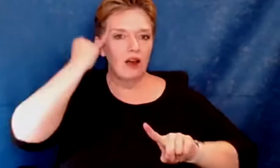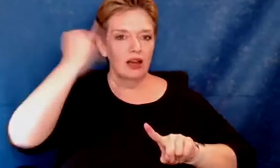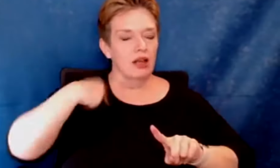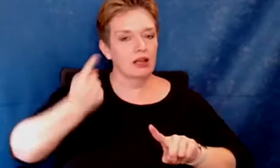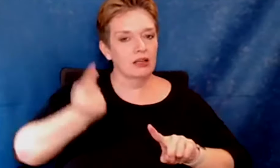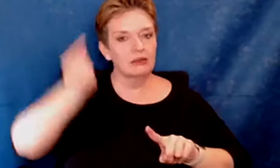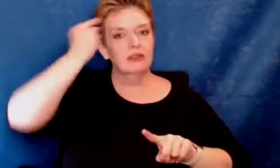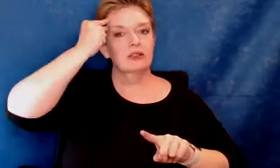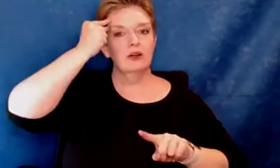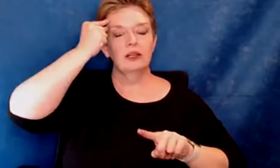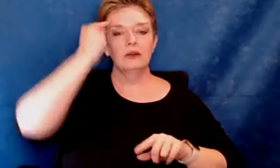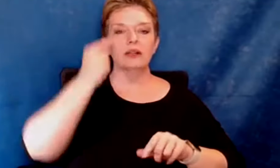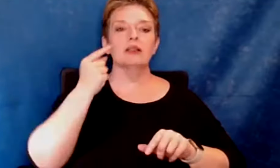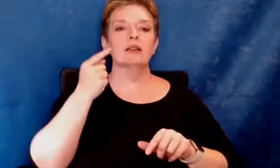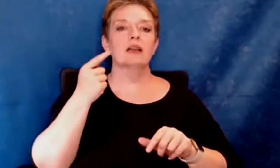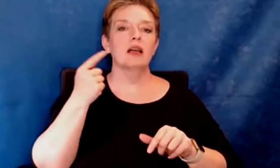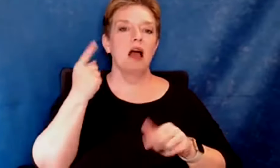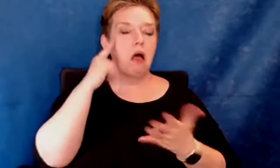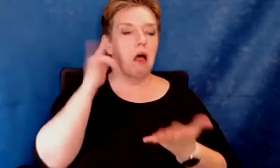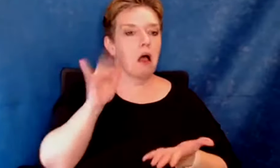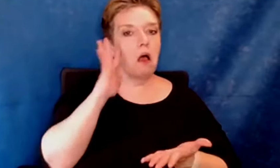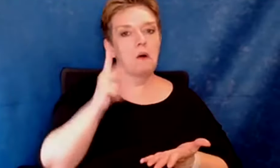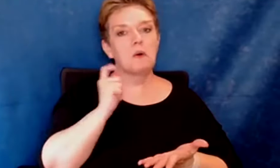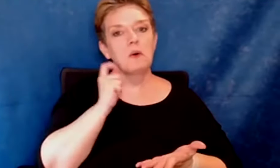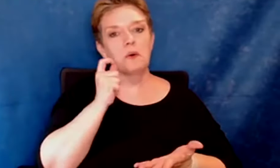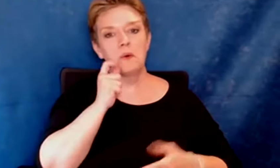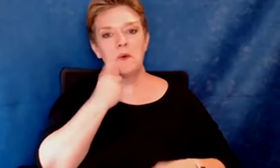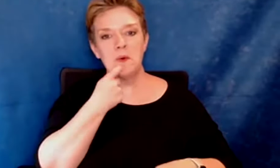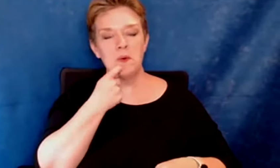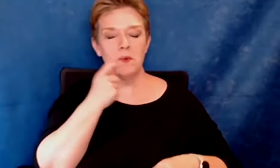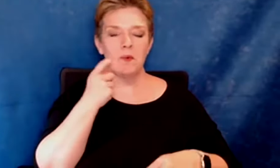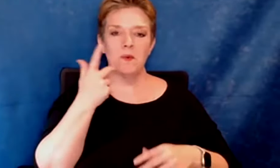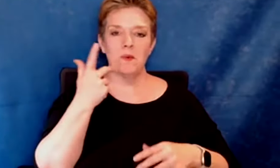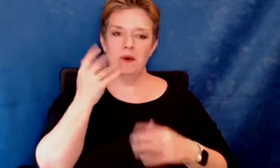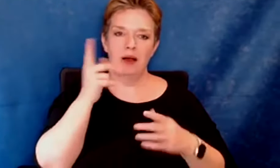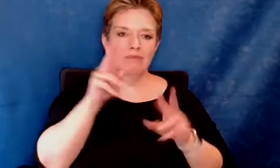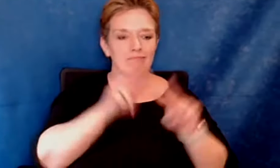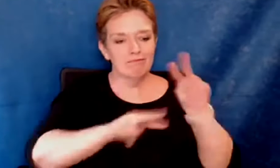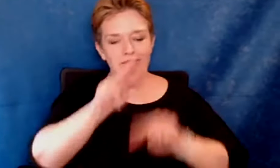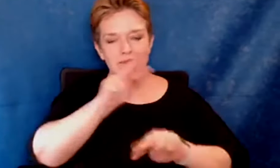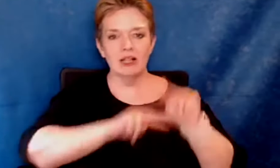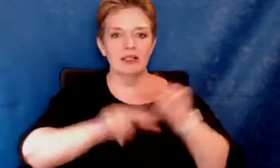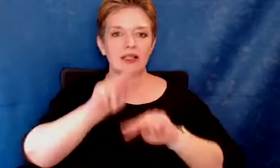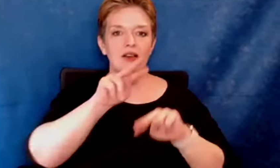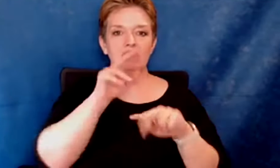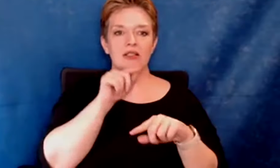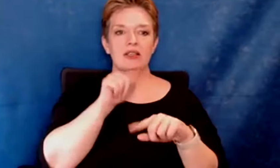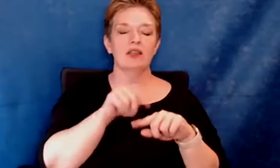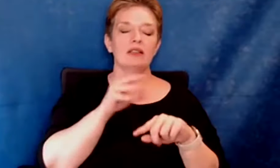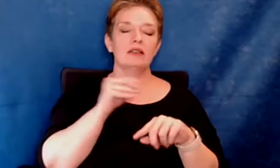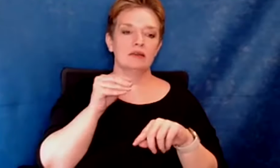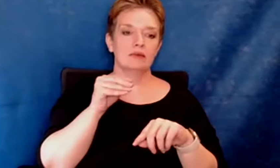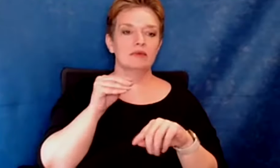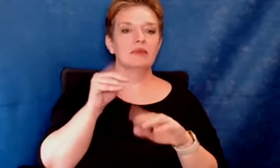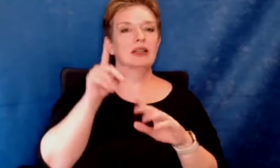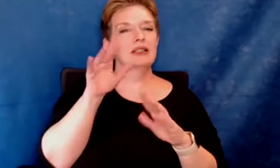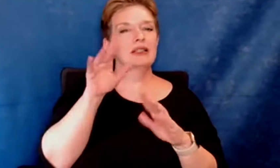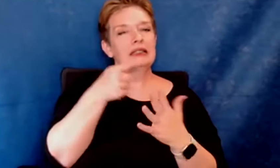never got the chance to. It's been really cool to explore those last few pieces and really kind of work with that kind of